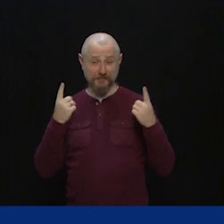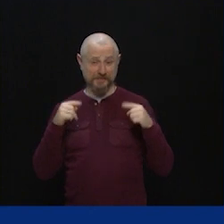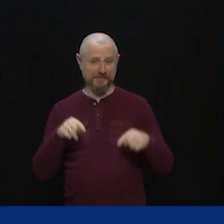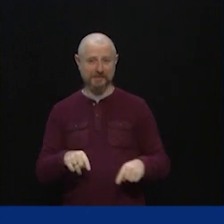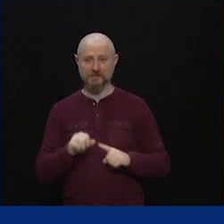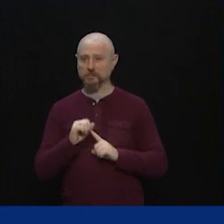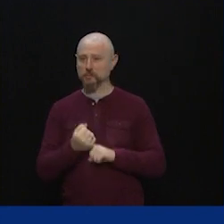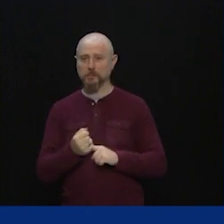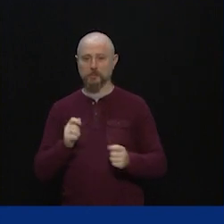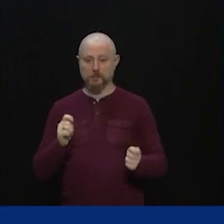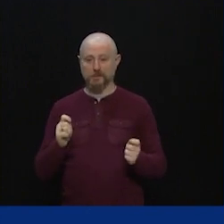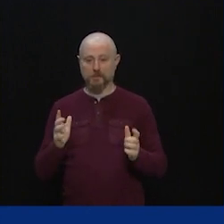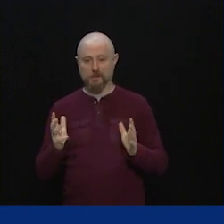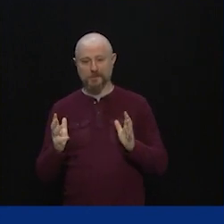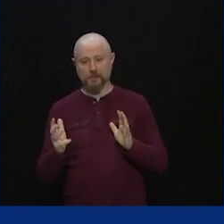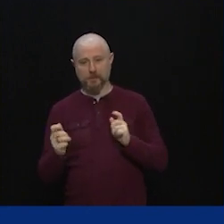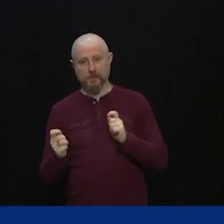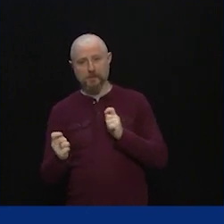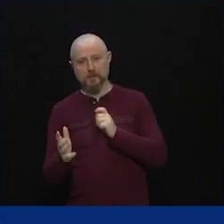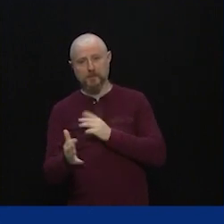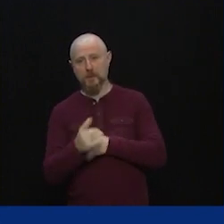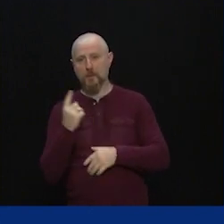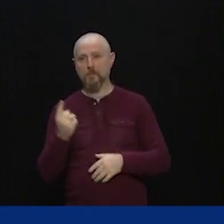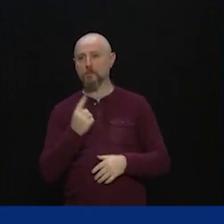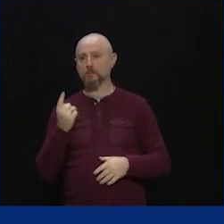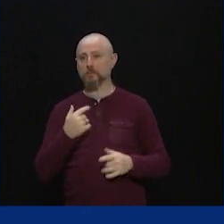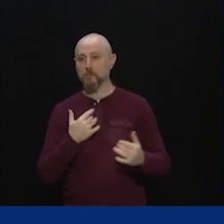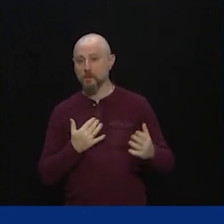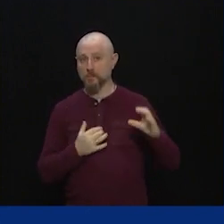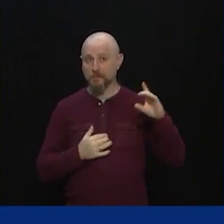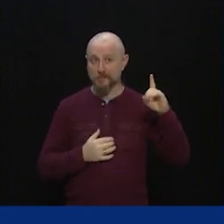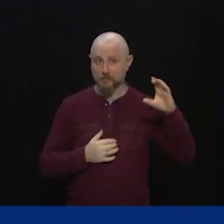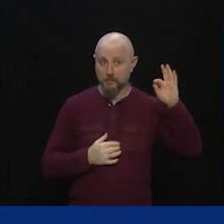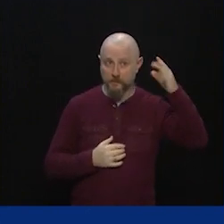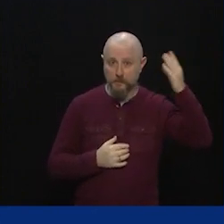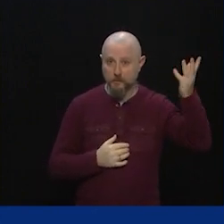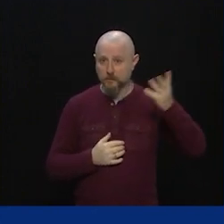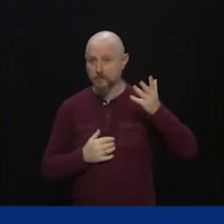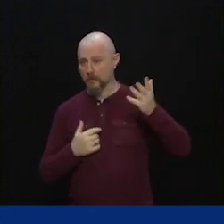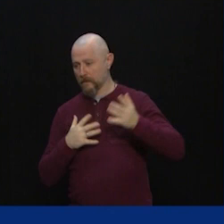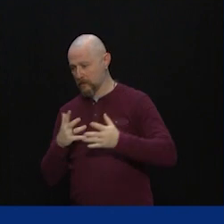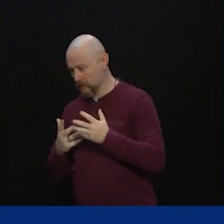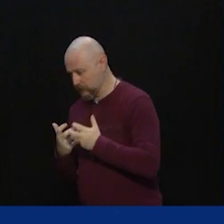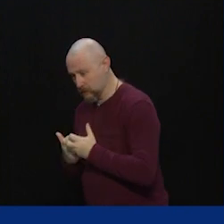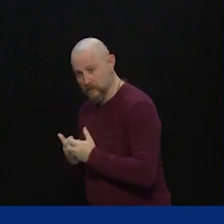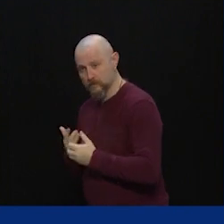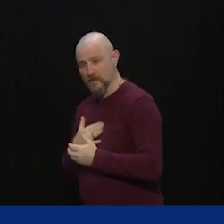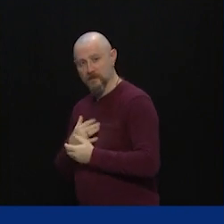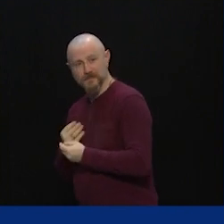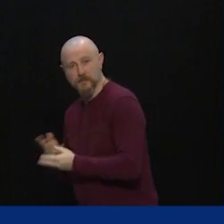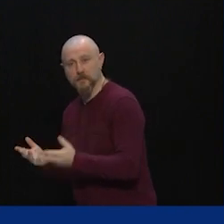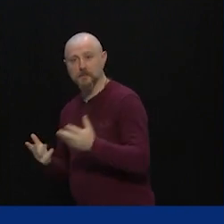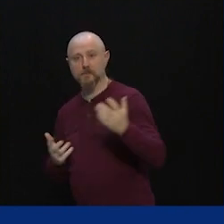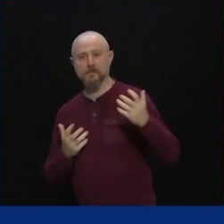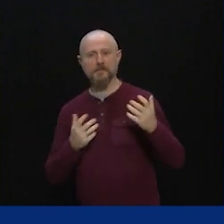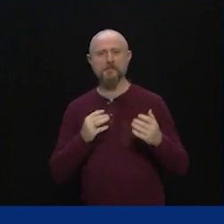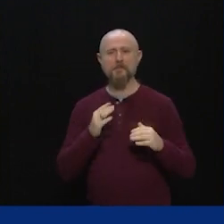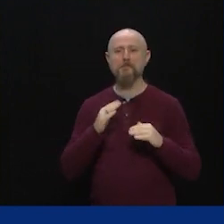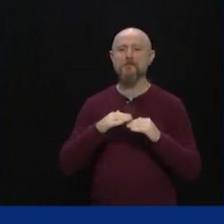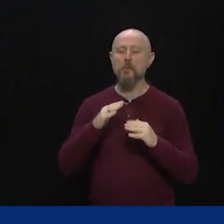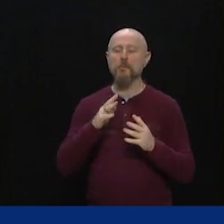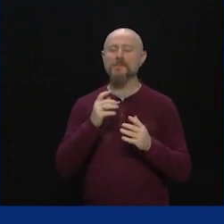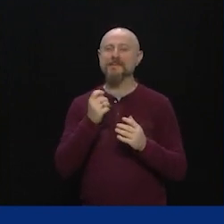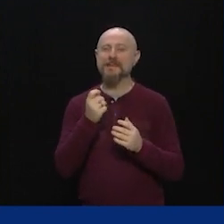CDC. We have to see how it fits into what we're doing, get the information out to people, and trying to minimize confusion about all this and getting the data out